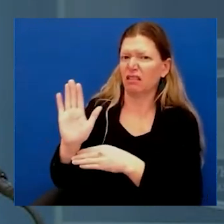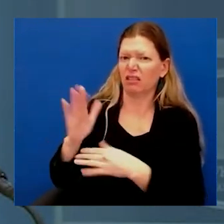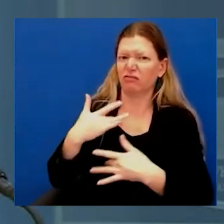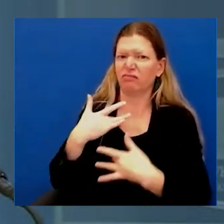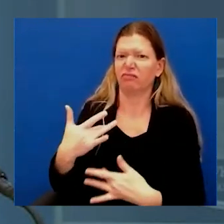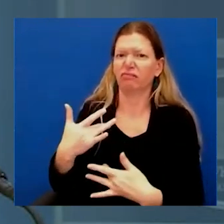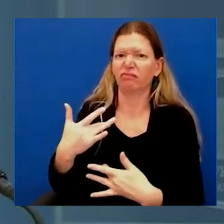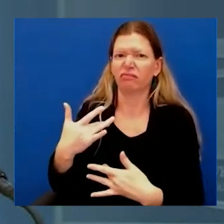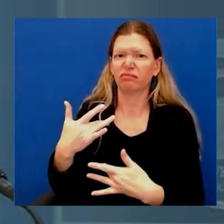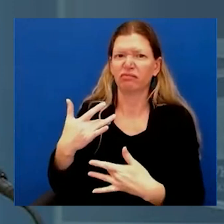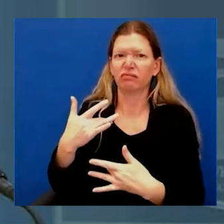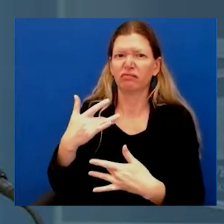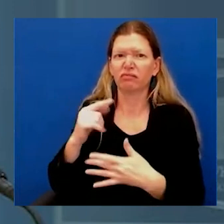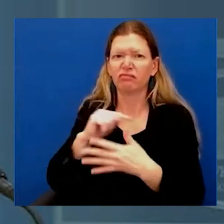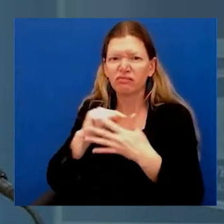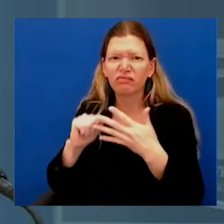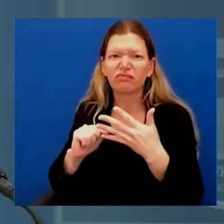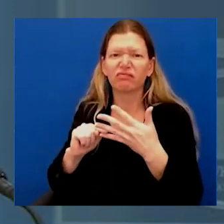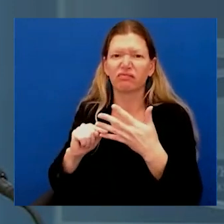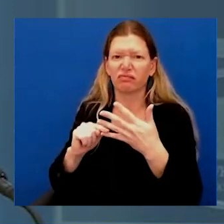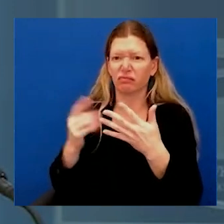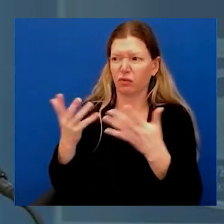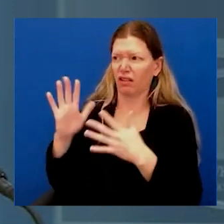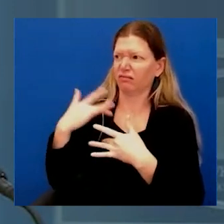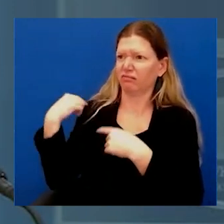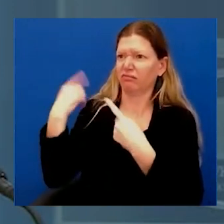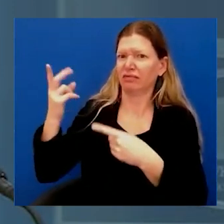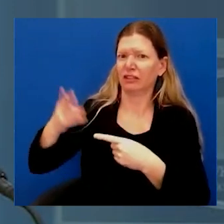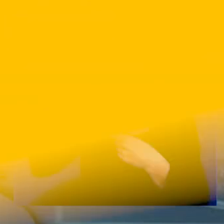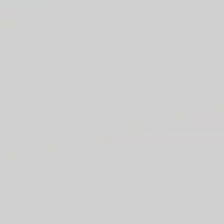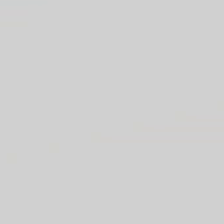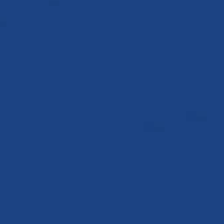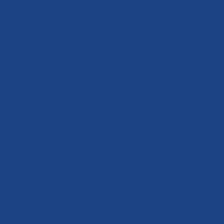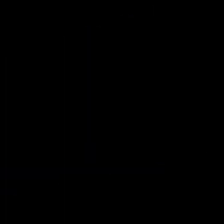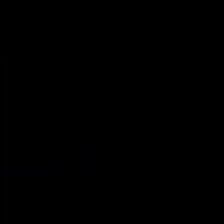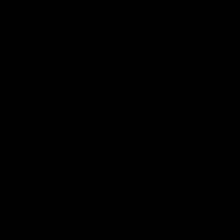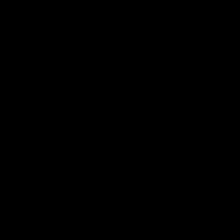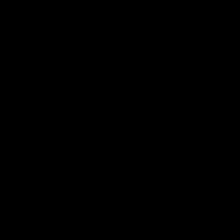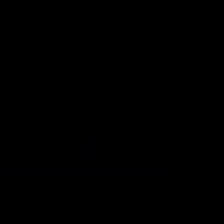community is comfortable with is that this was done by the umbrella group called the Islamic Resistance in Iraq.